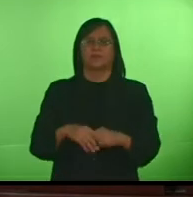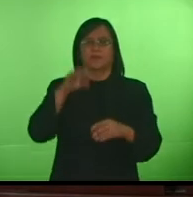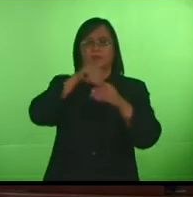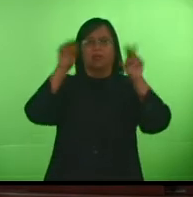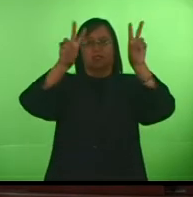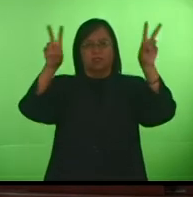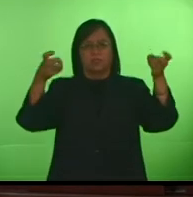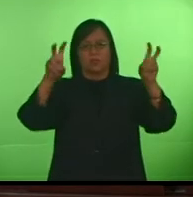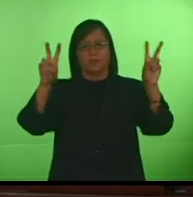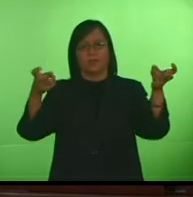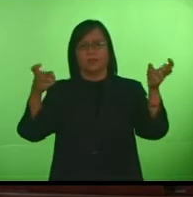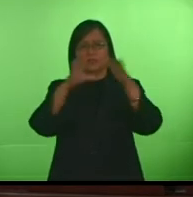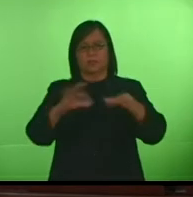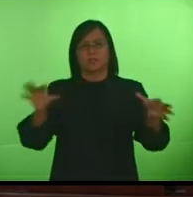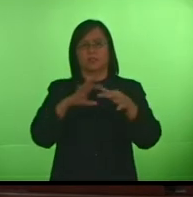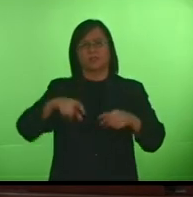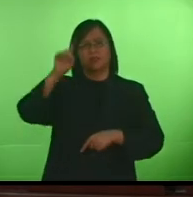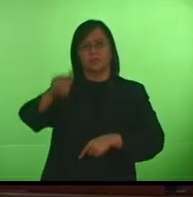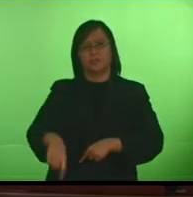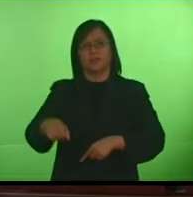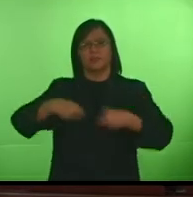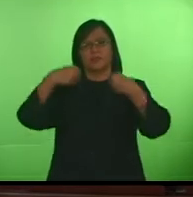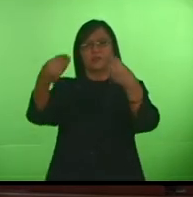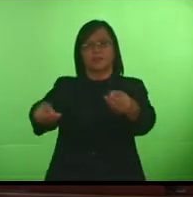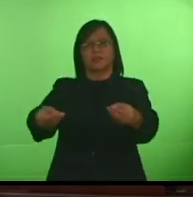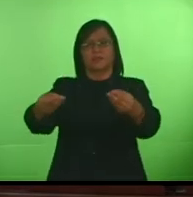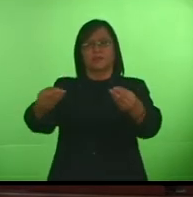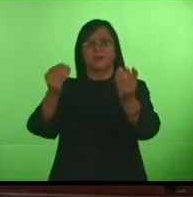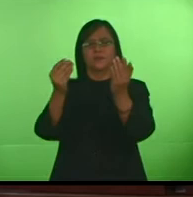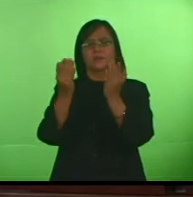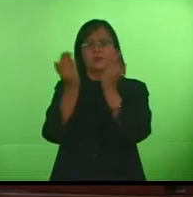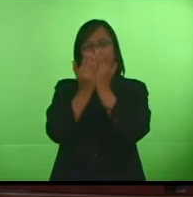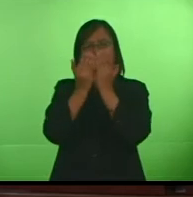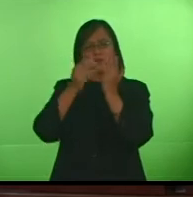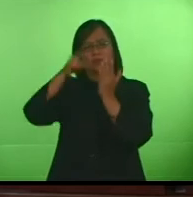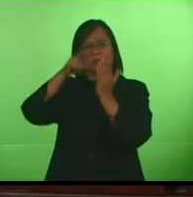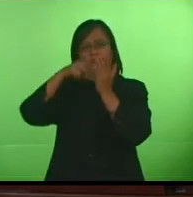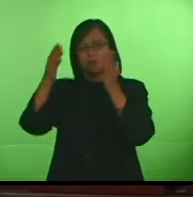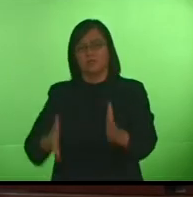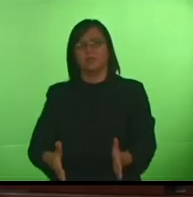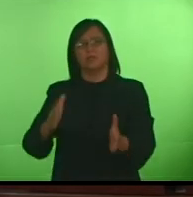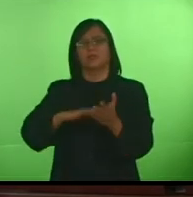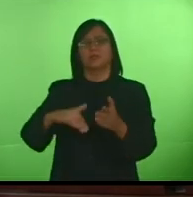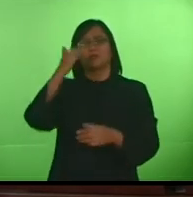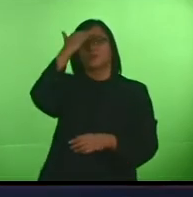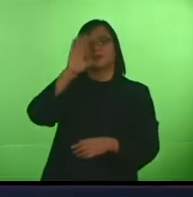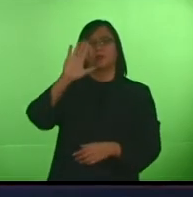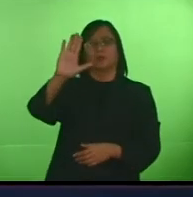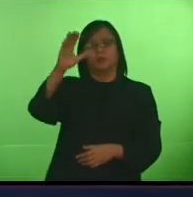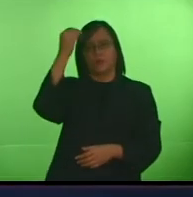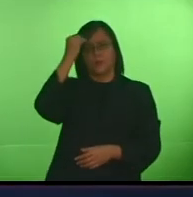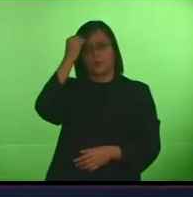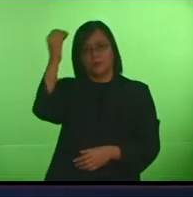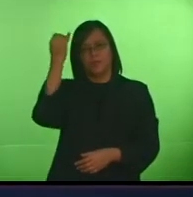to let the readers know your stand so that they know whose side you are on. So this is